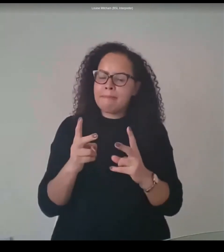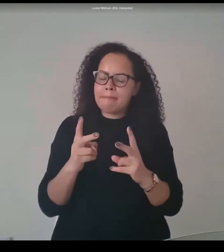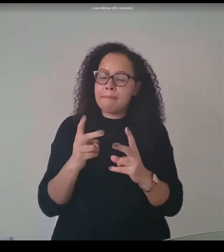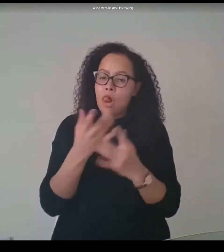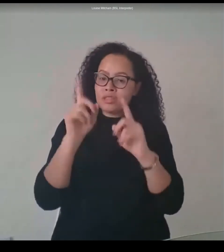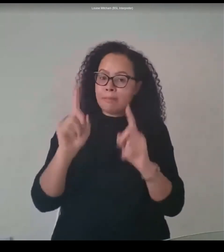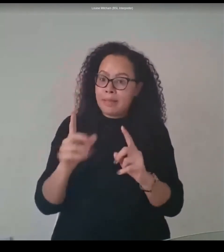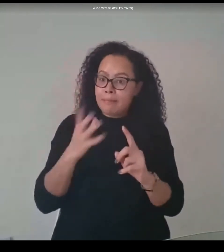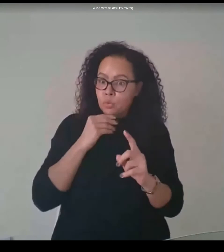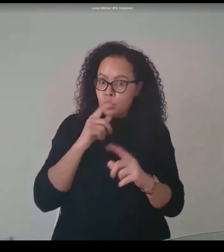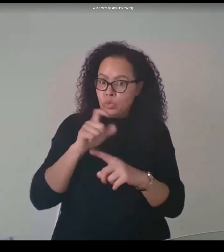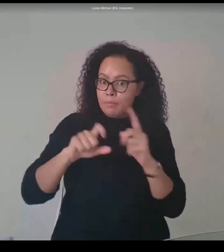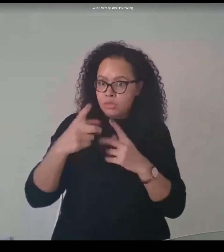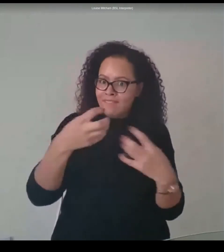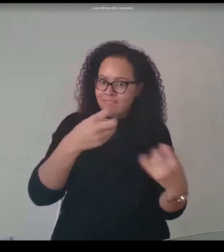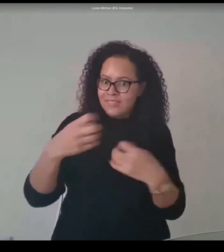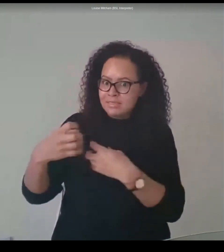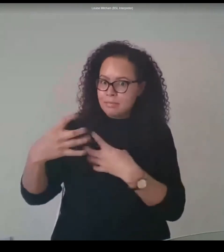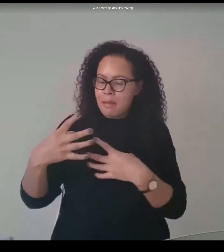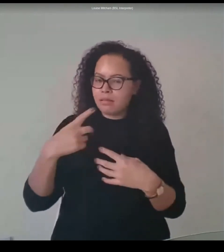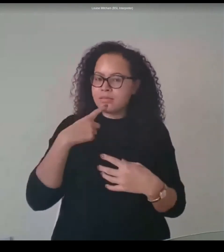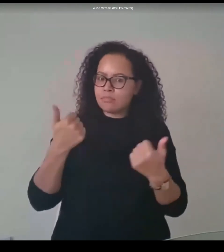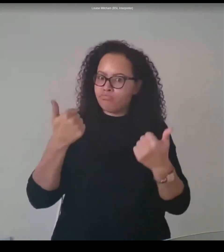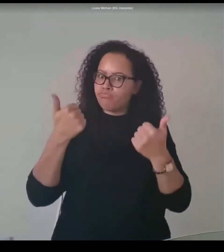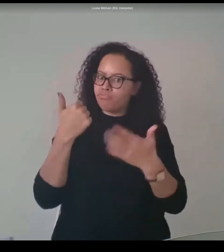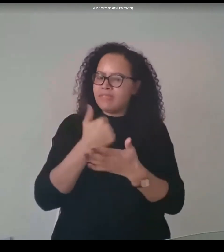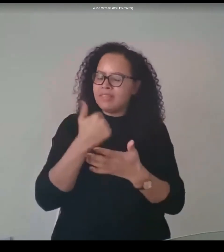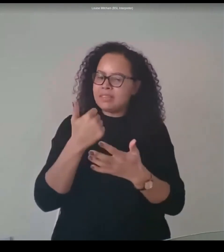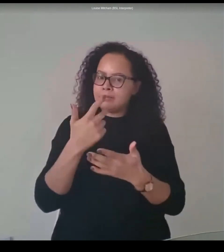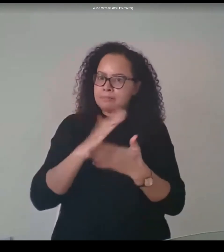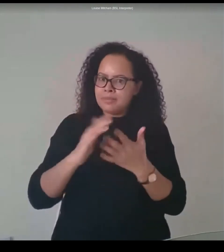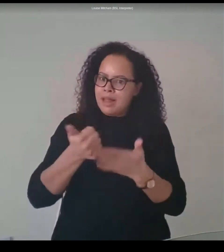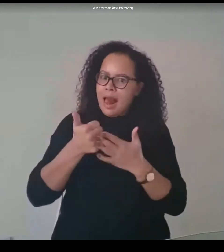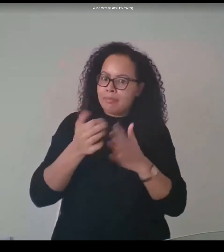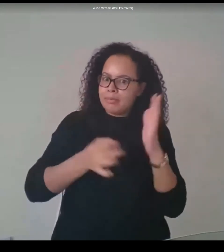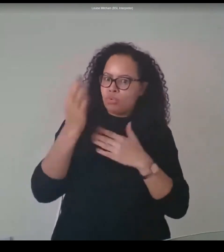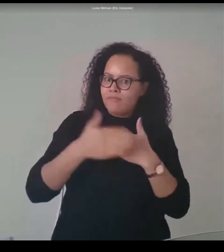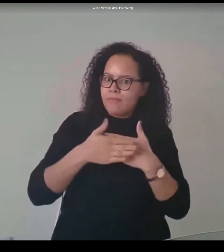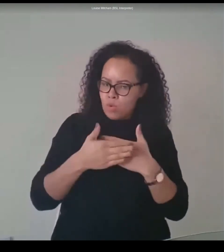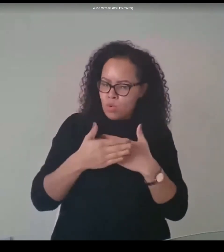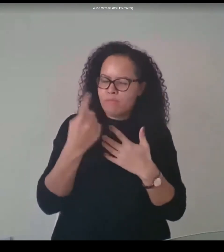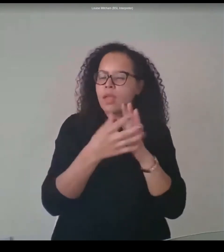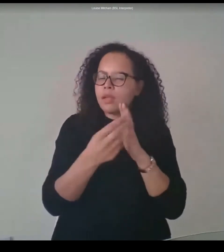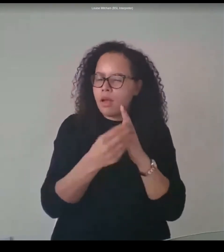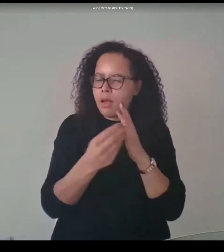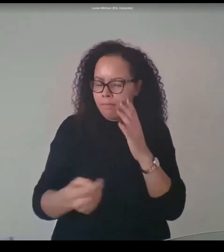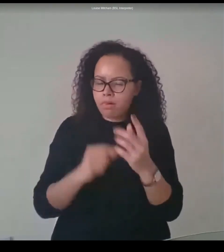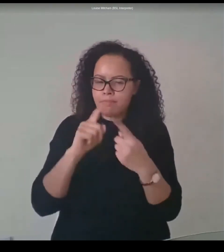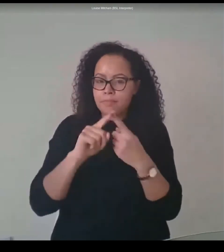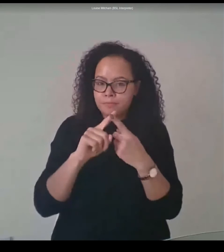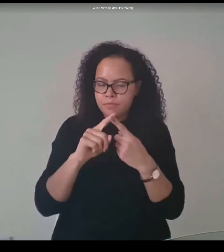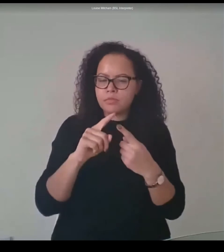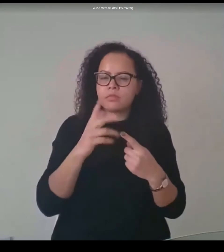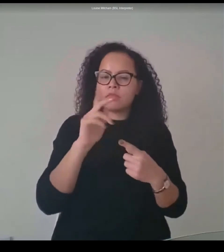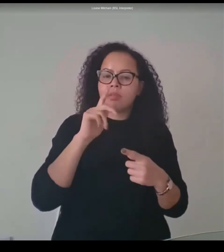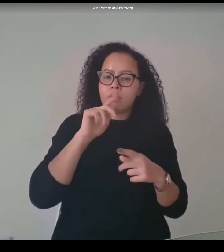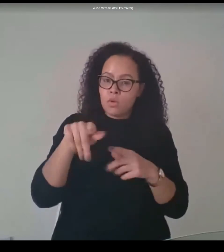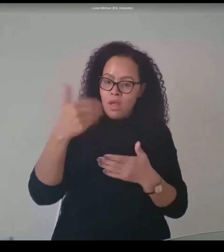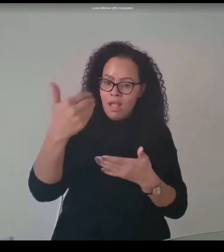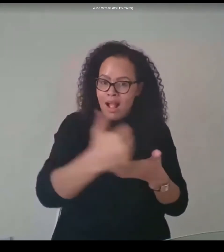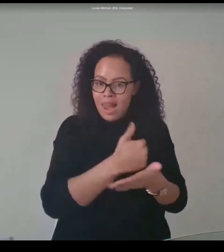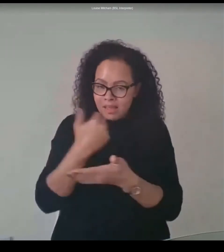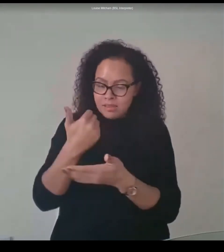the community to keep on improving the platform. So a few examples. One, for example, after every 18 tag that you've collected,